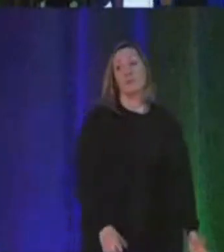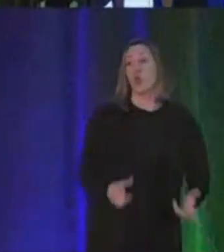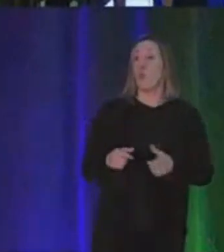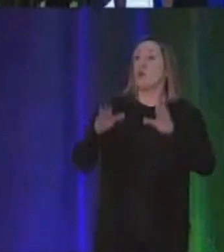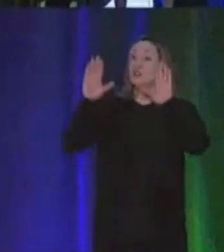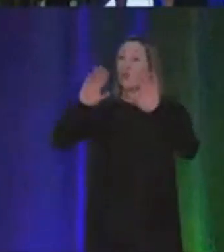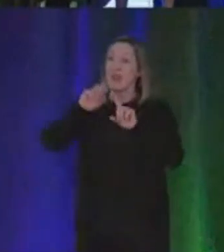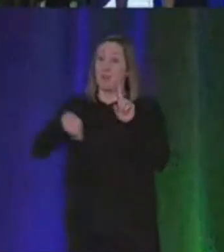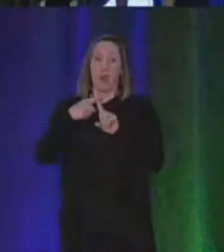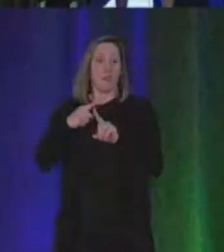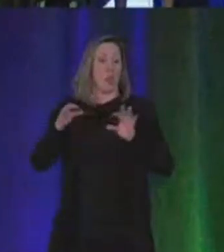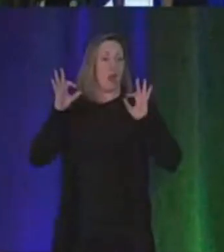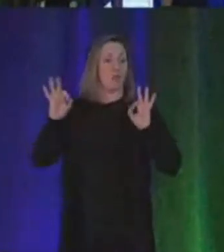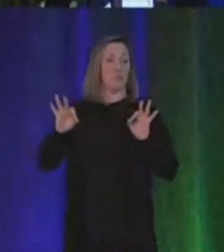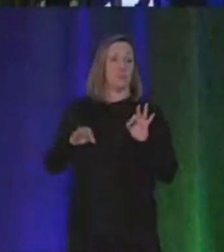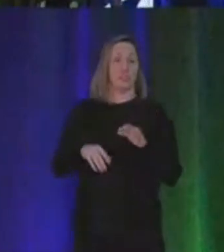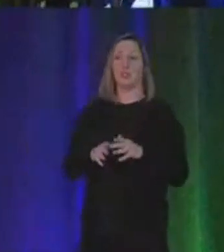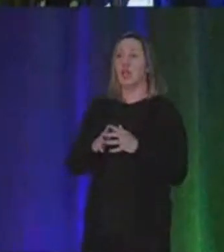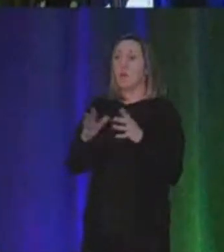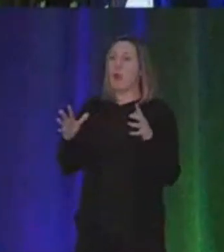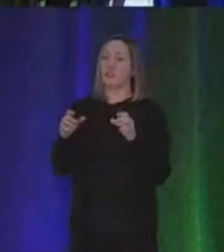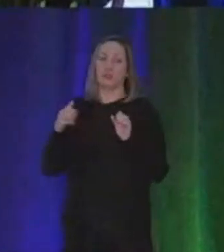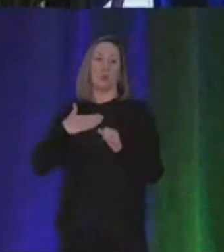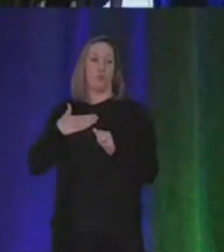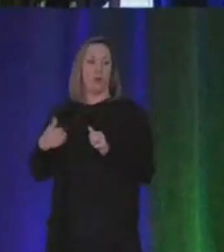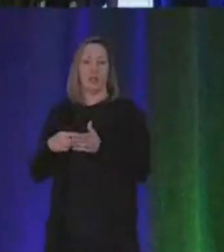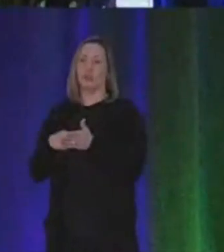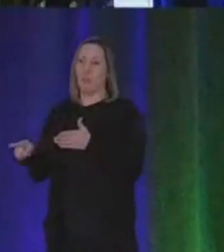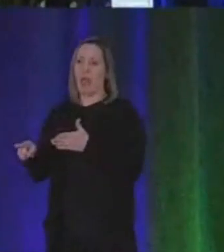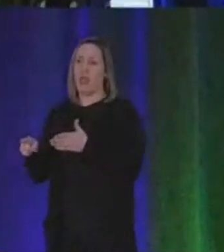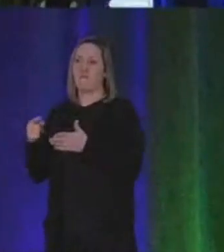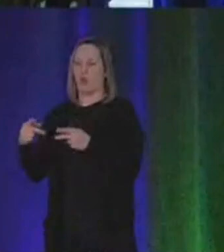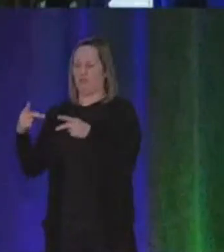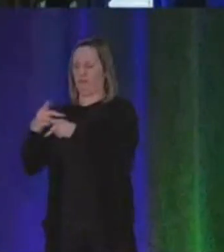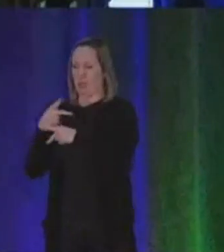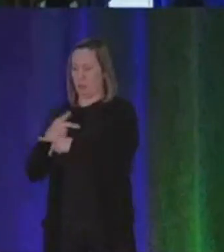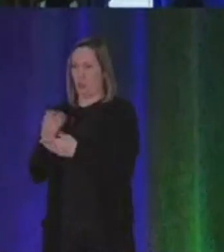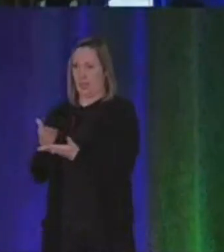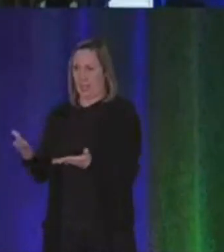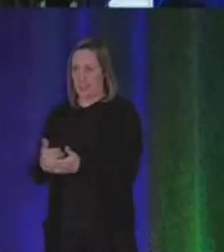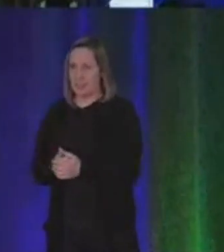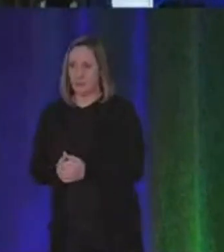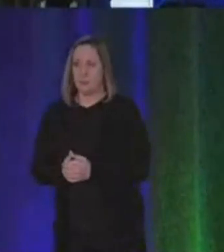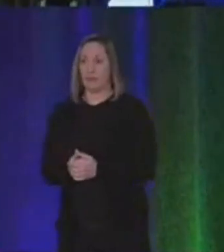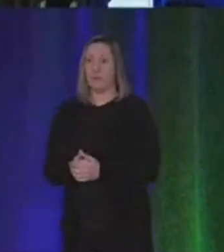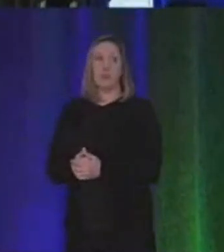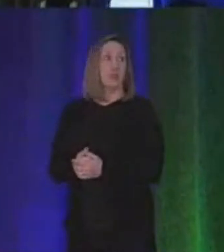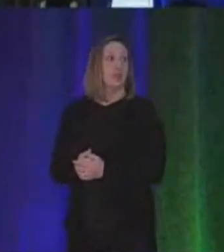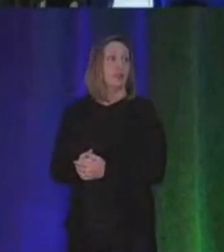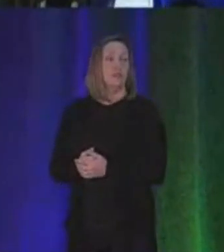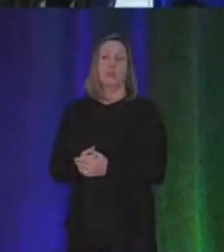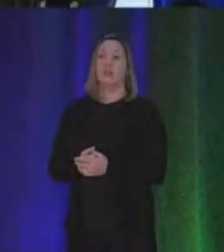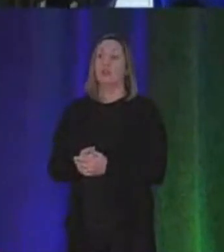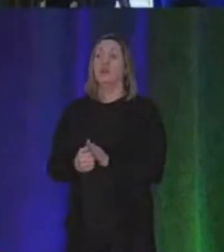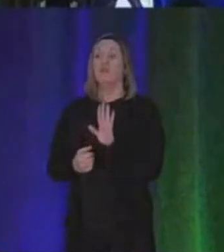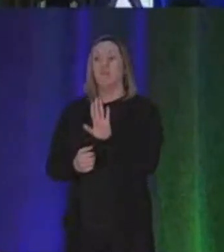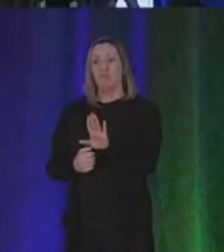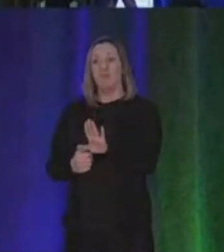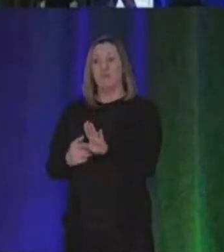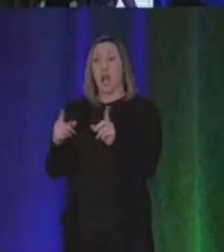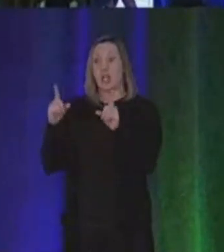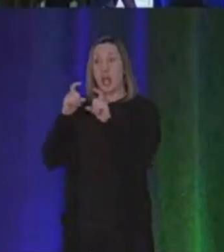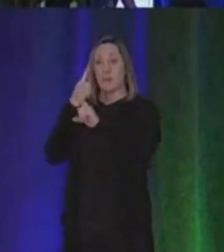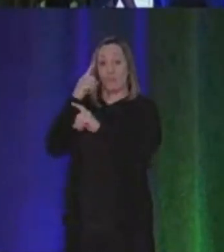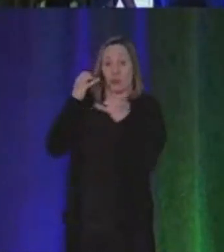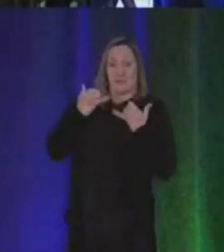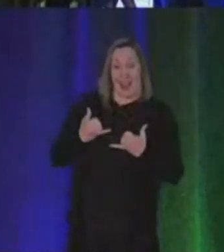between performance and the amount you're willing to pay for computing things. The reason I said complicated for now is there's a new feature